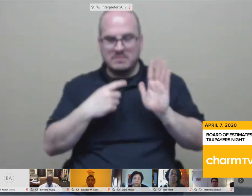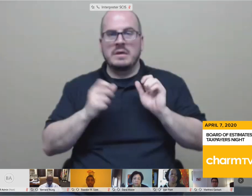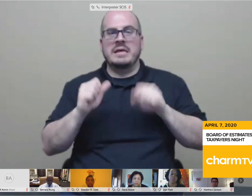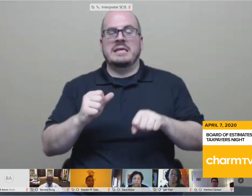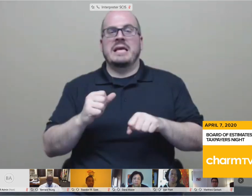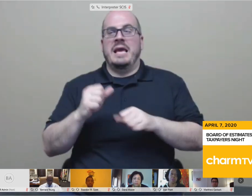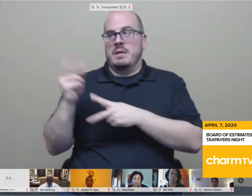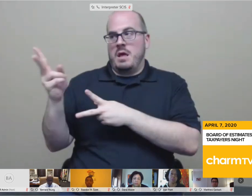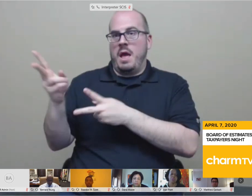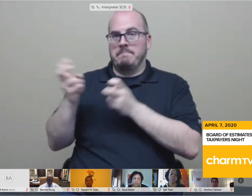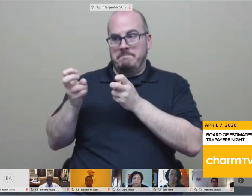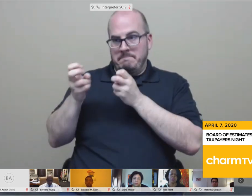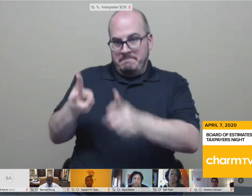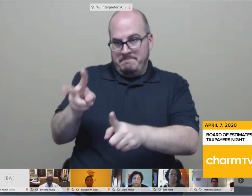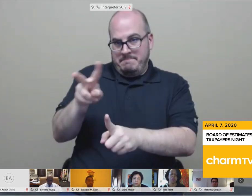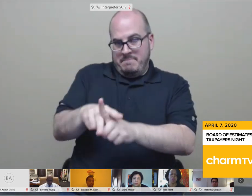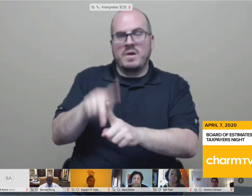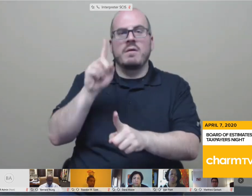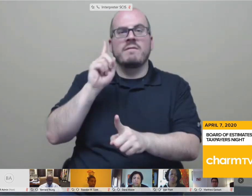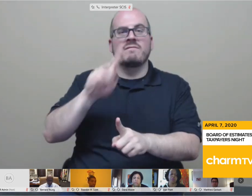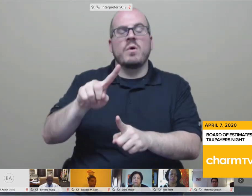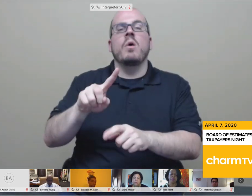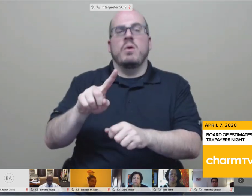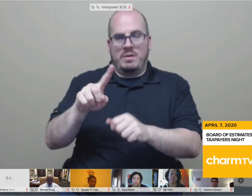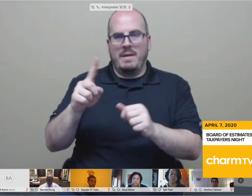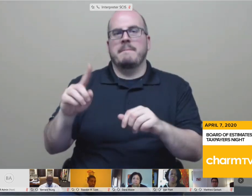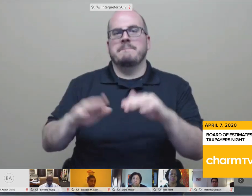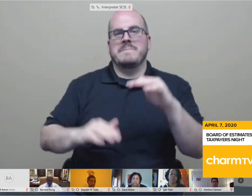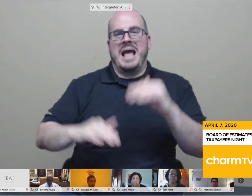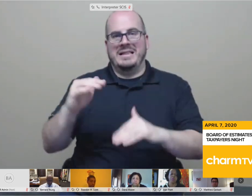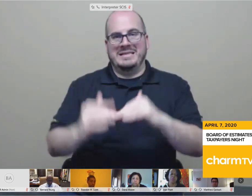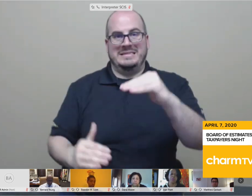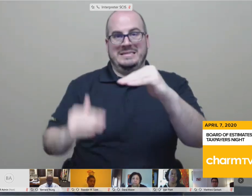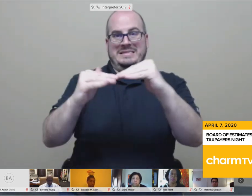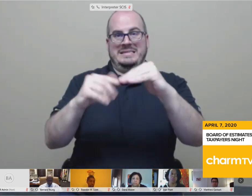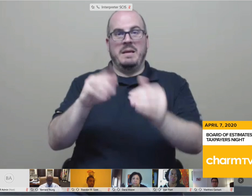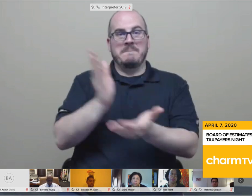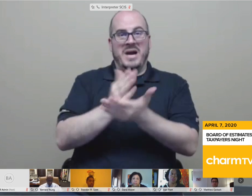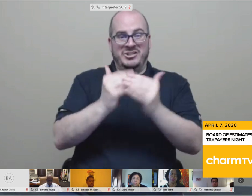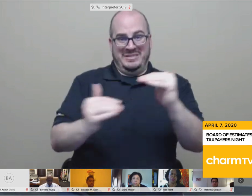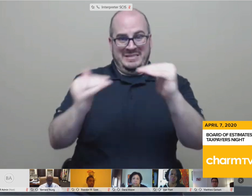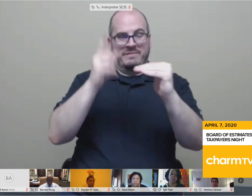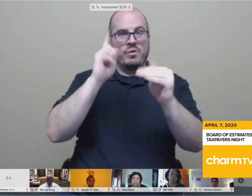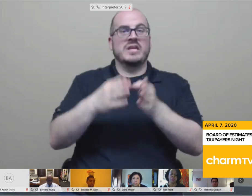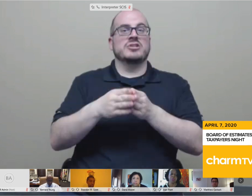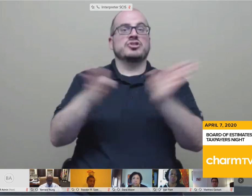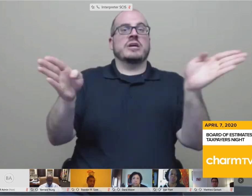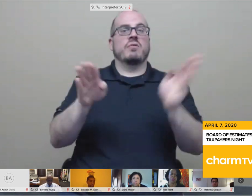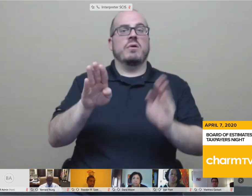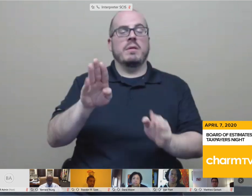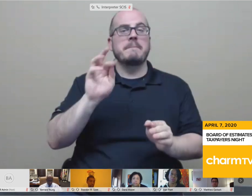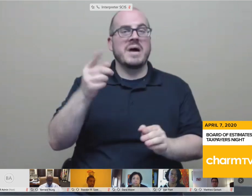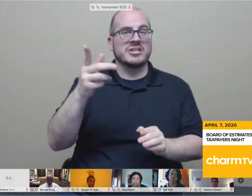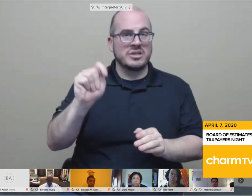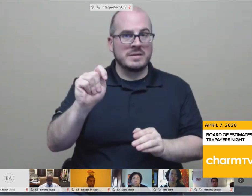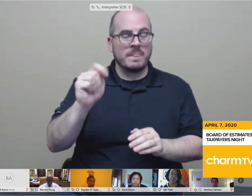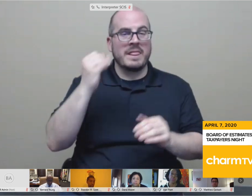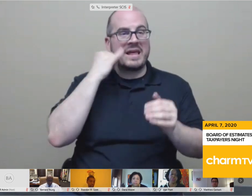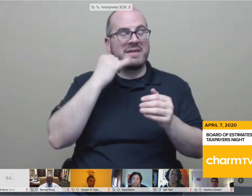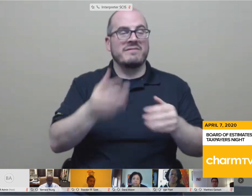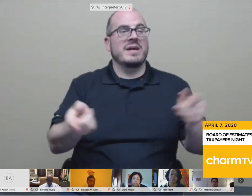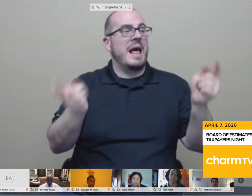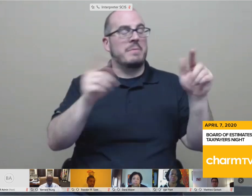only to balance the general fund budget if the general fund ends in a deficit position after